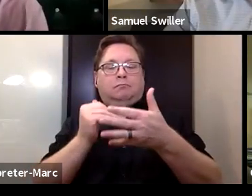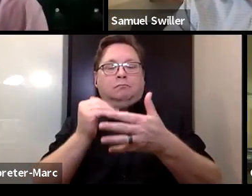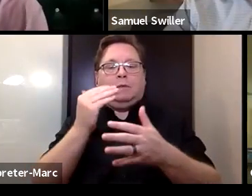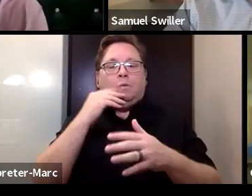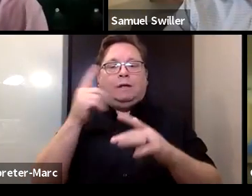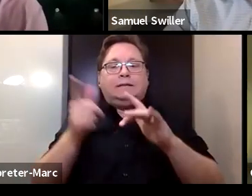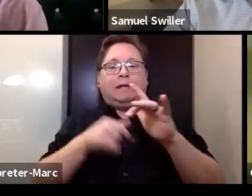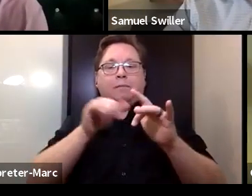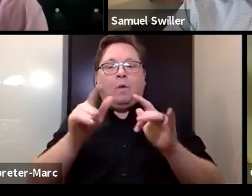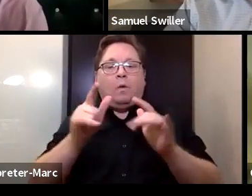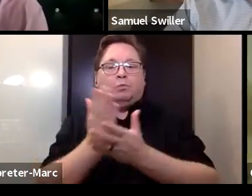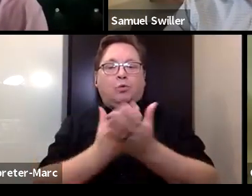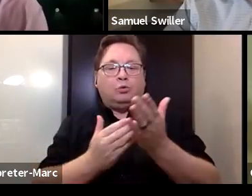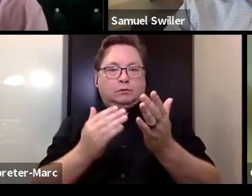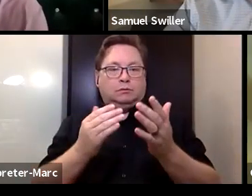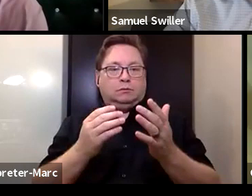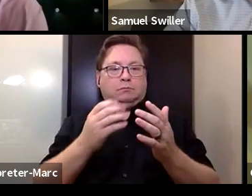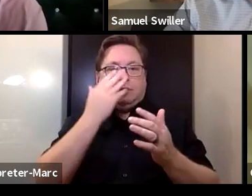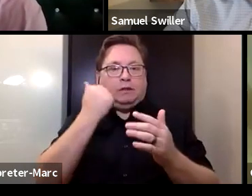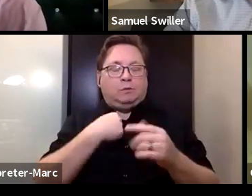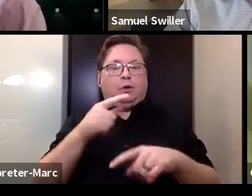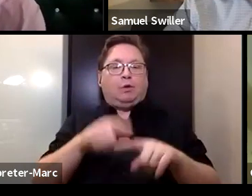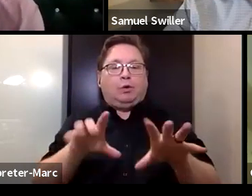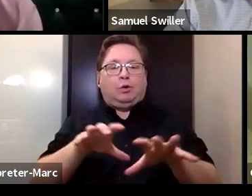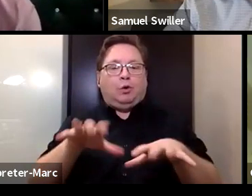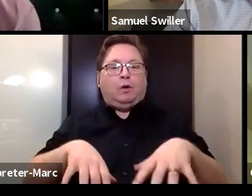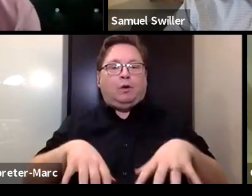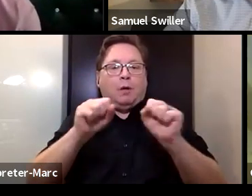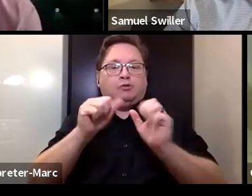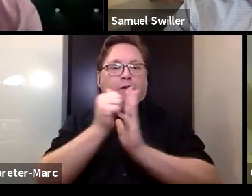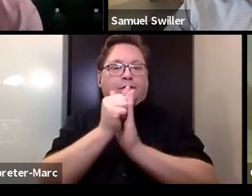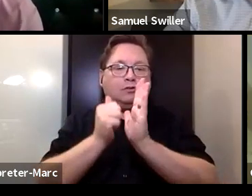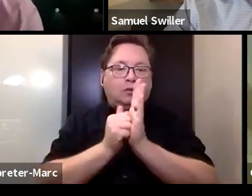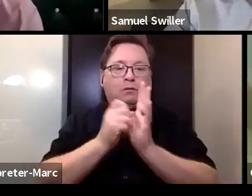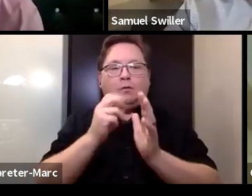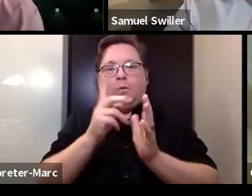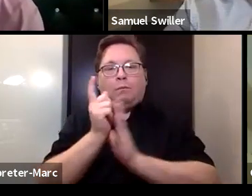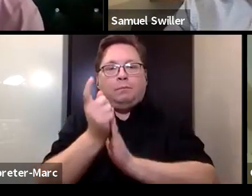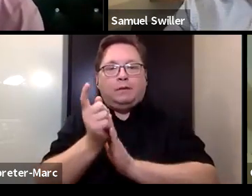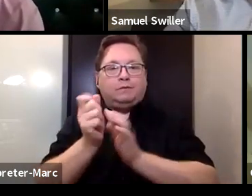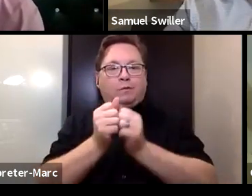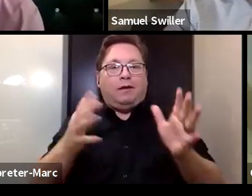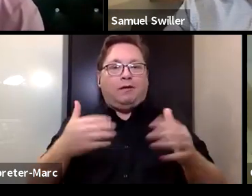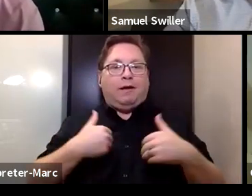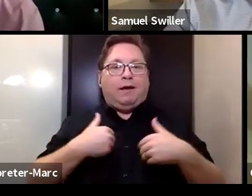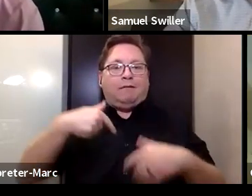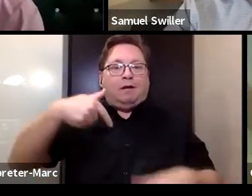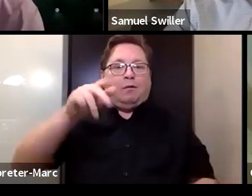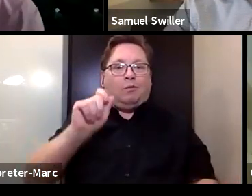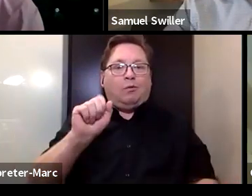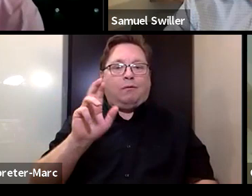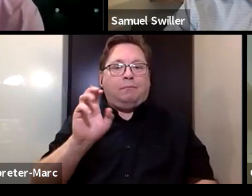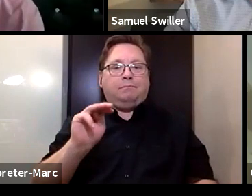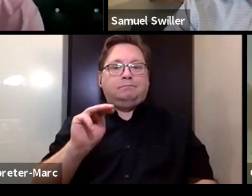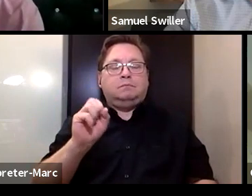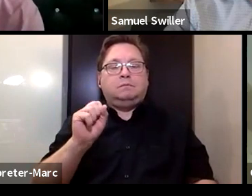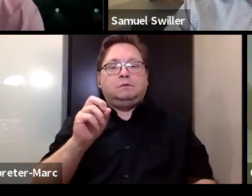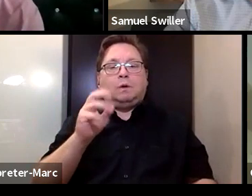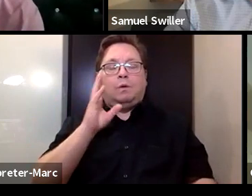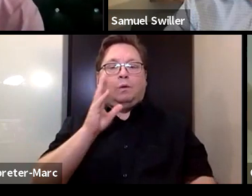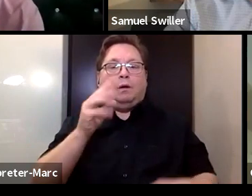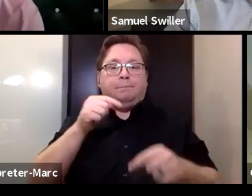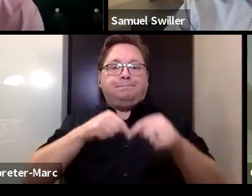to do adoption of the agenda or minutes without a quorum established. So we're gonna go back